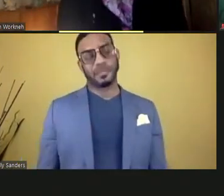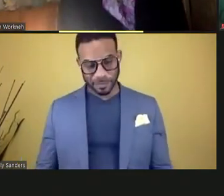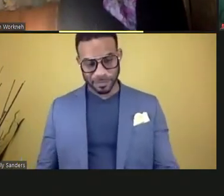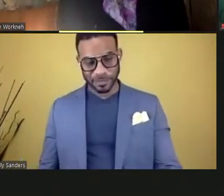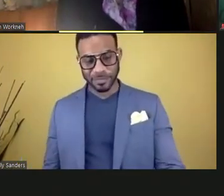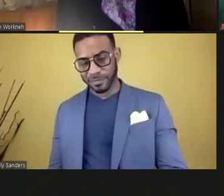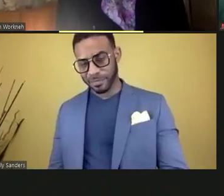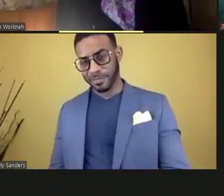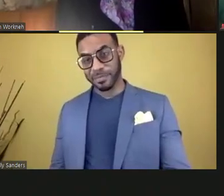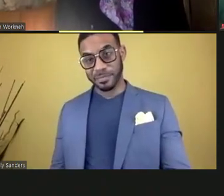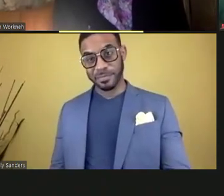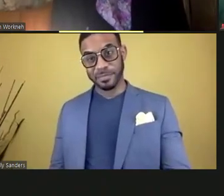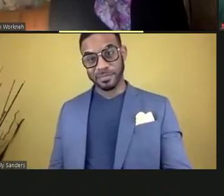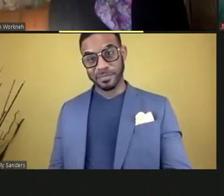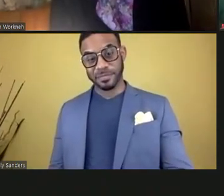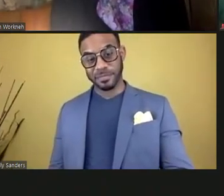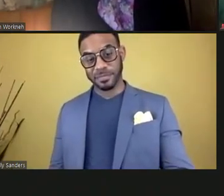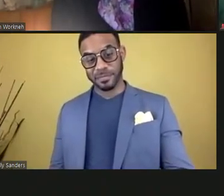Anyway, so.